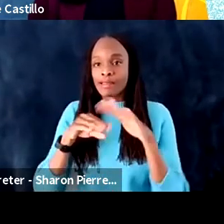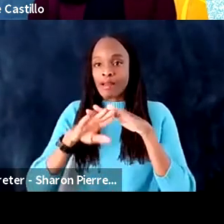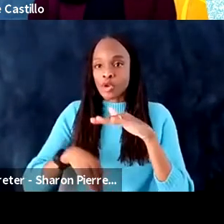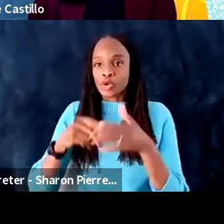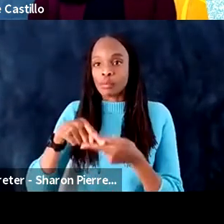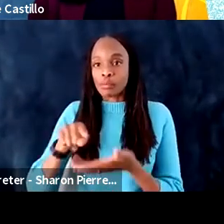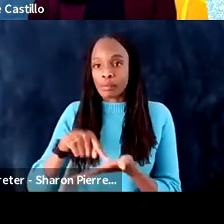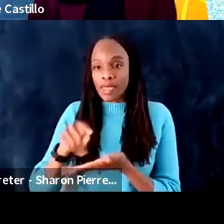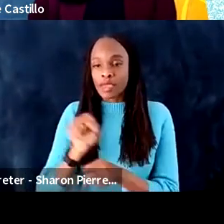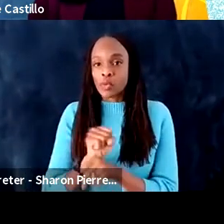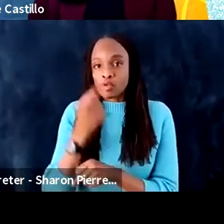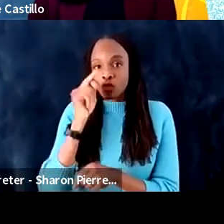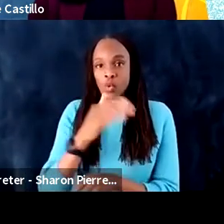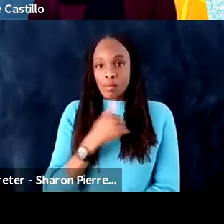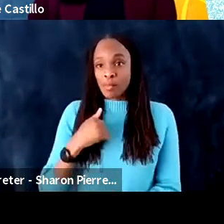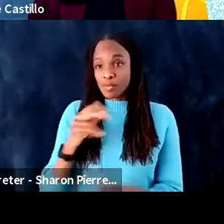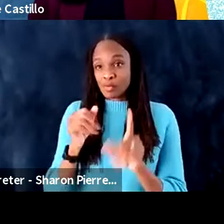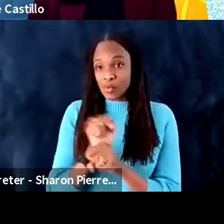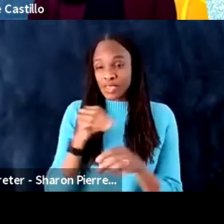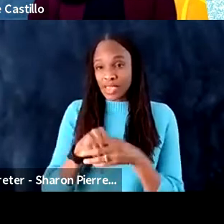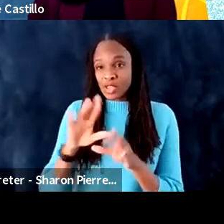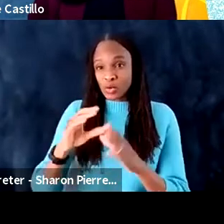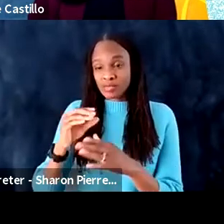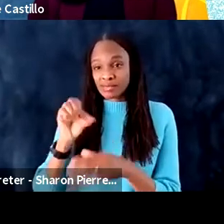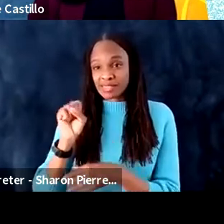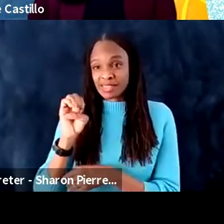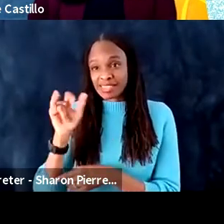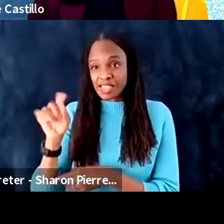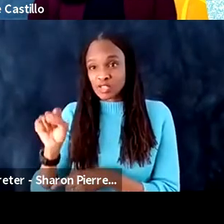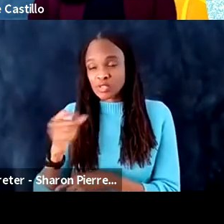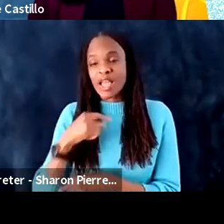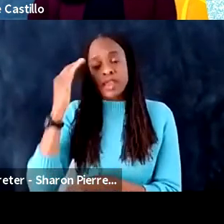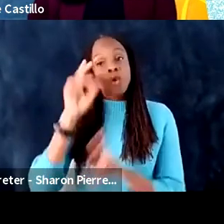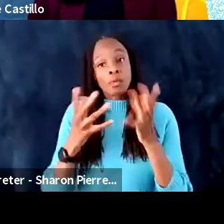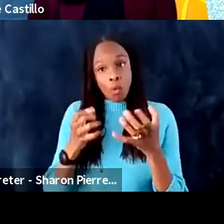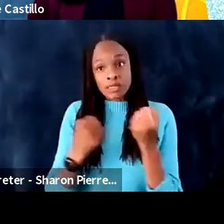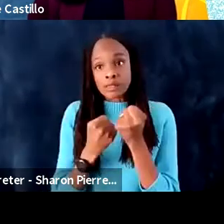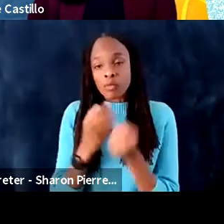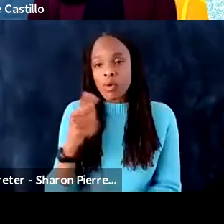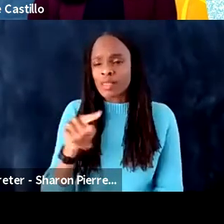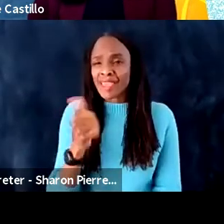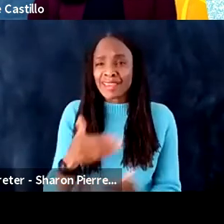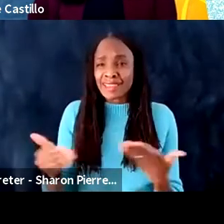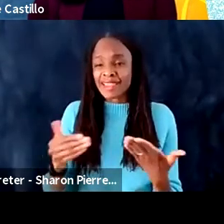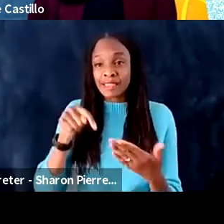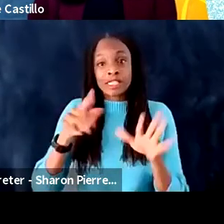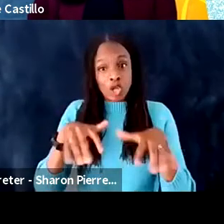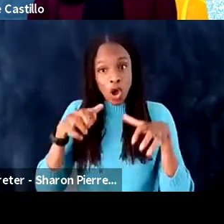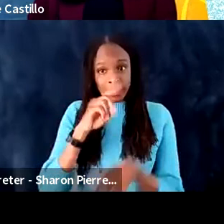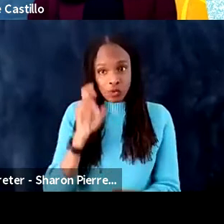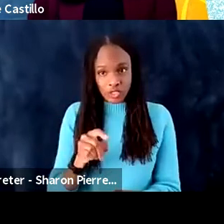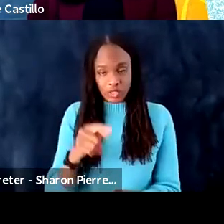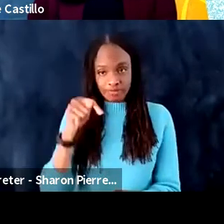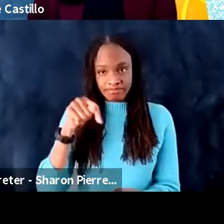your members and the people that work in your sectors? And I know a lot of people want to support them. Is there anything, and this is an audience question,